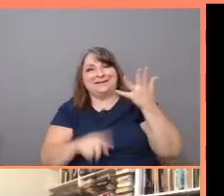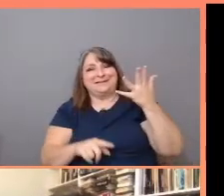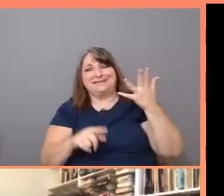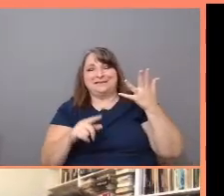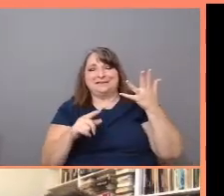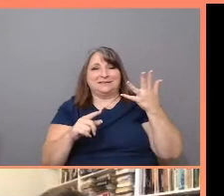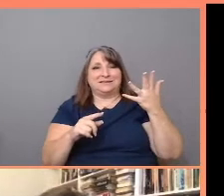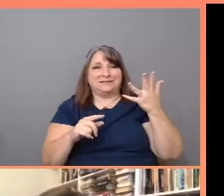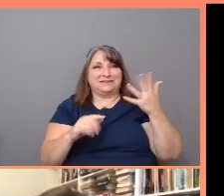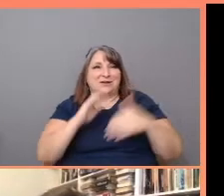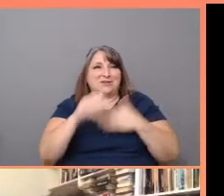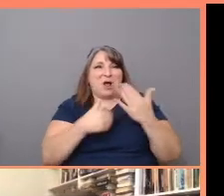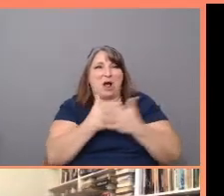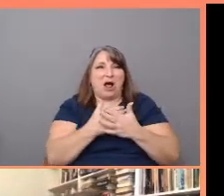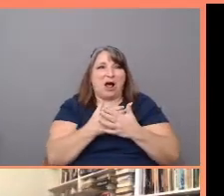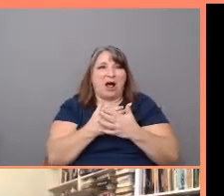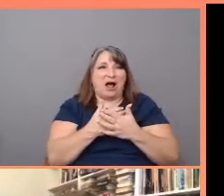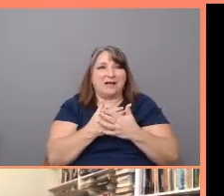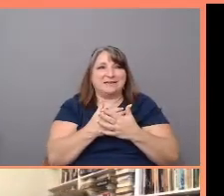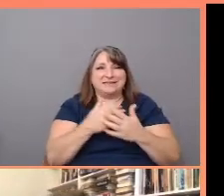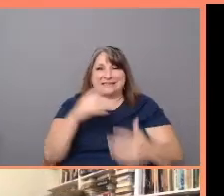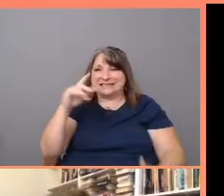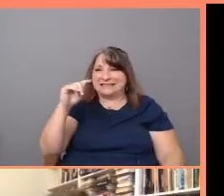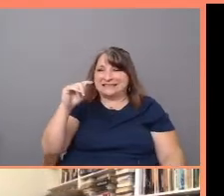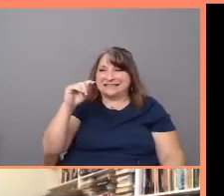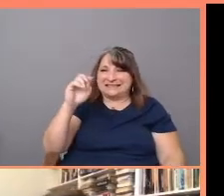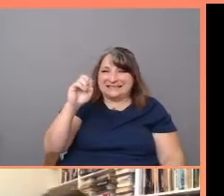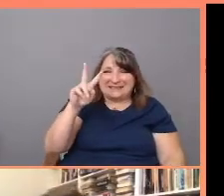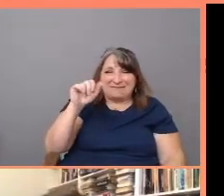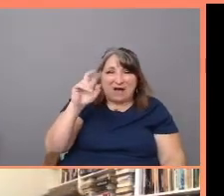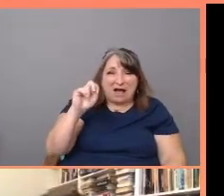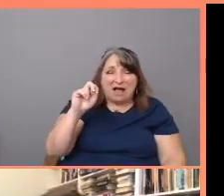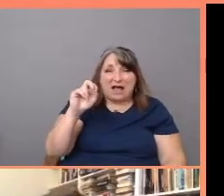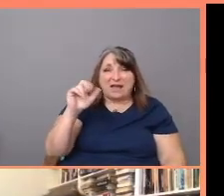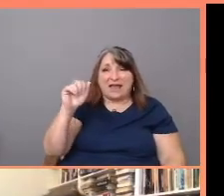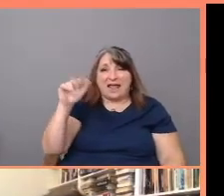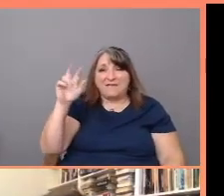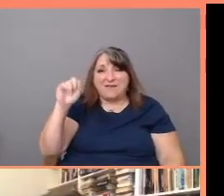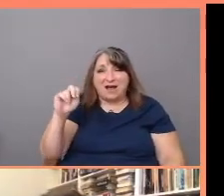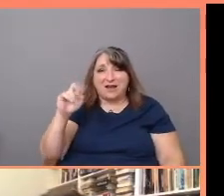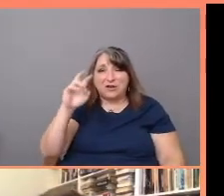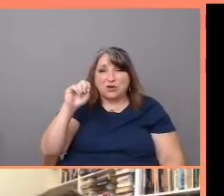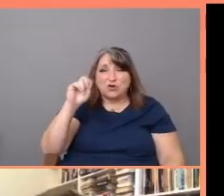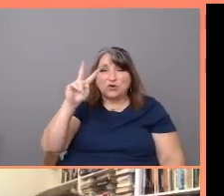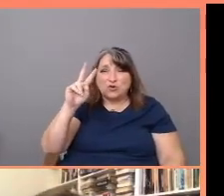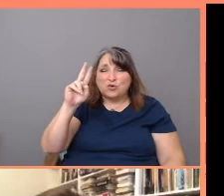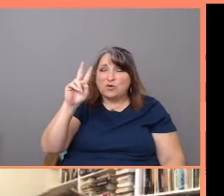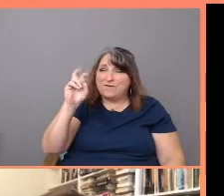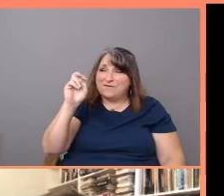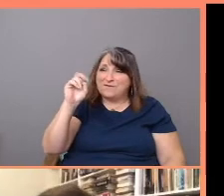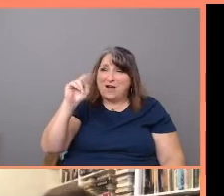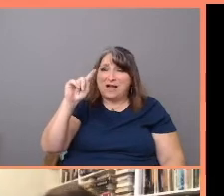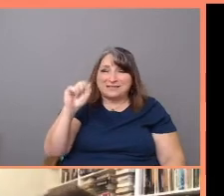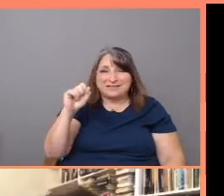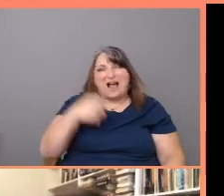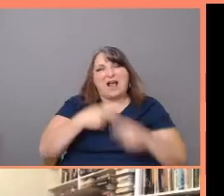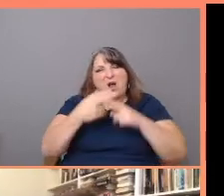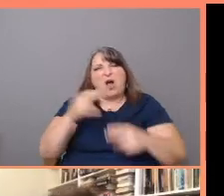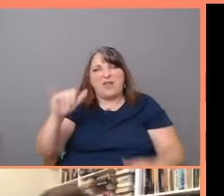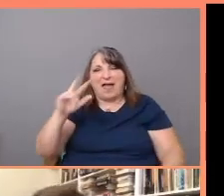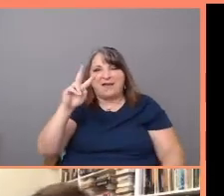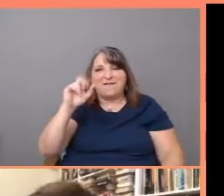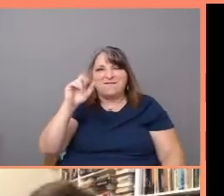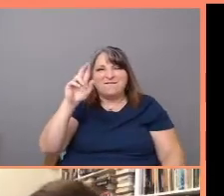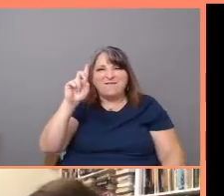the VODs, the SVOD, TVOD, AVOD. There's new VODs all the time. I call it vaudeville. There's